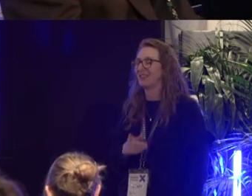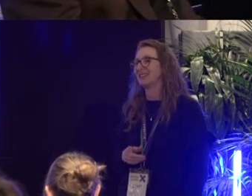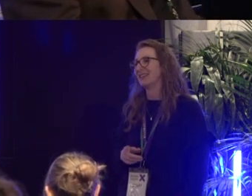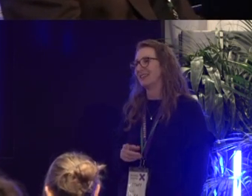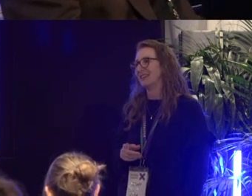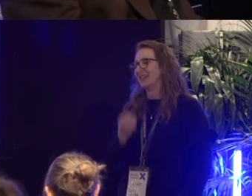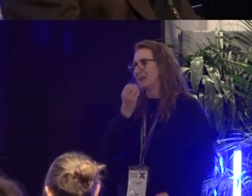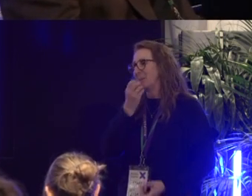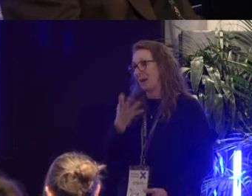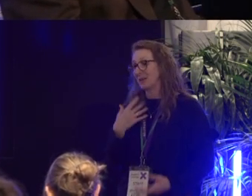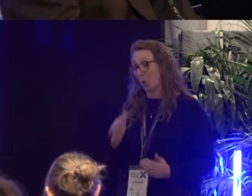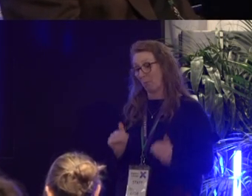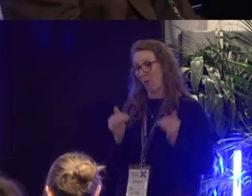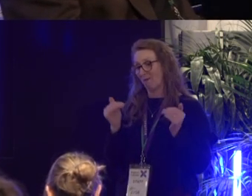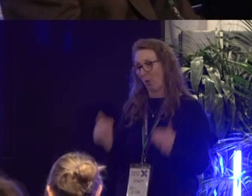Amazing. We're going to move on.